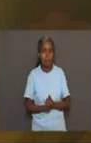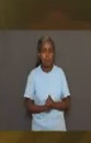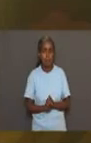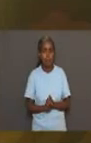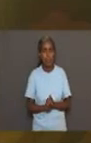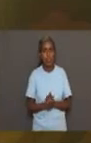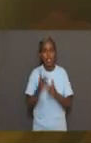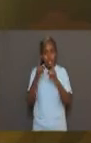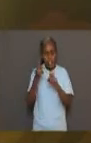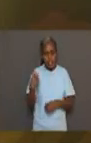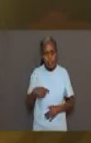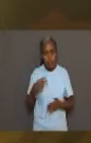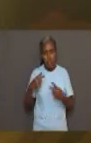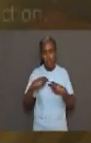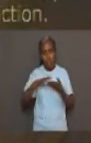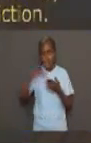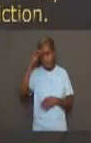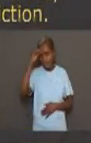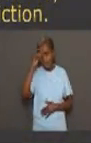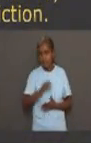Let us test what we have learned.